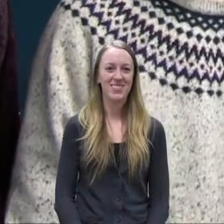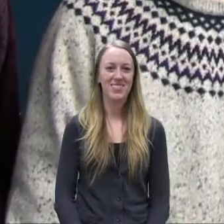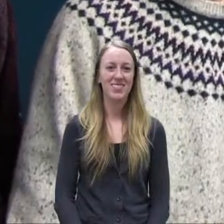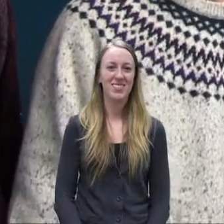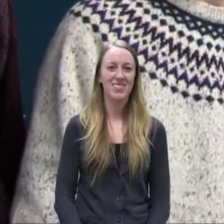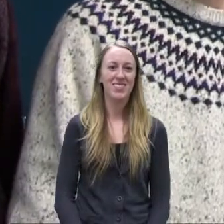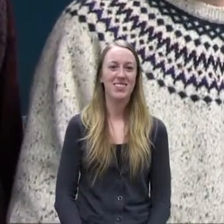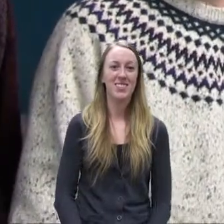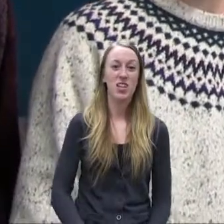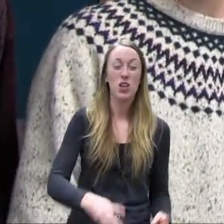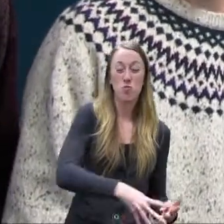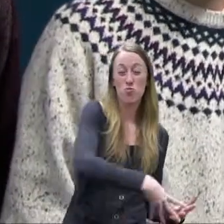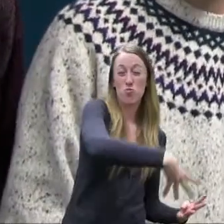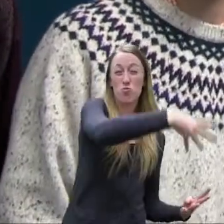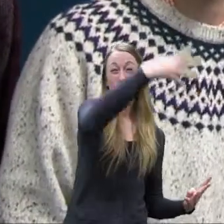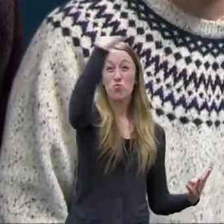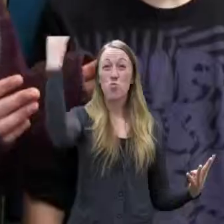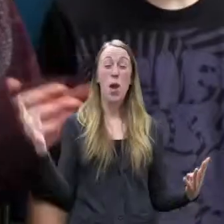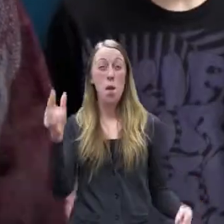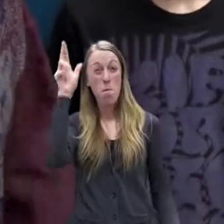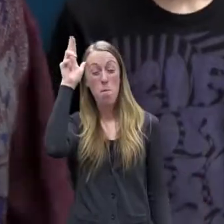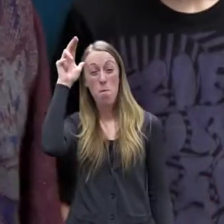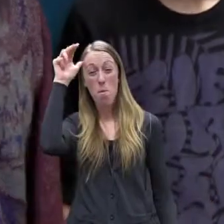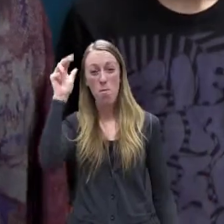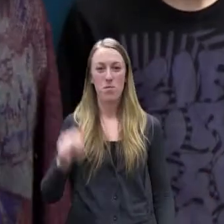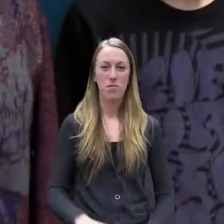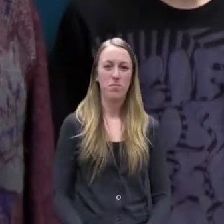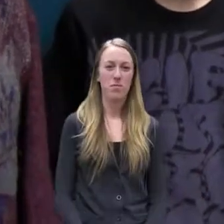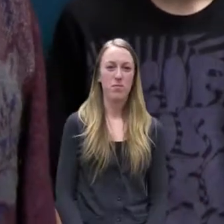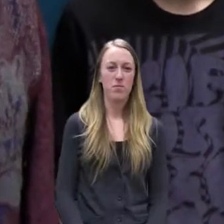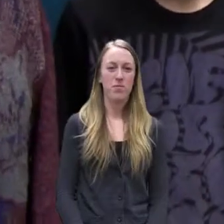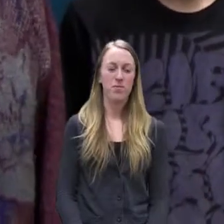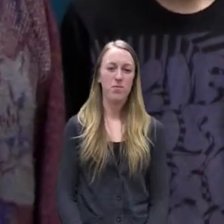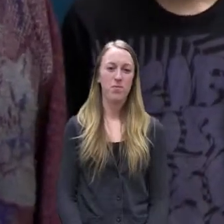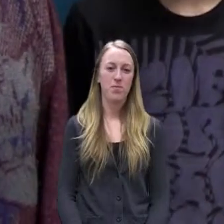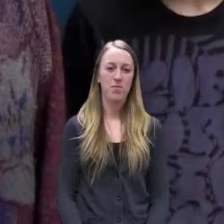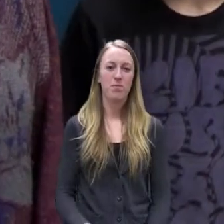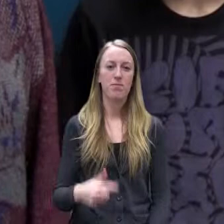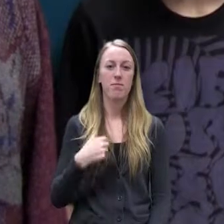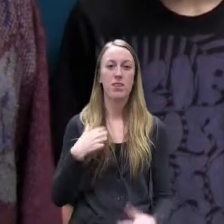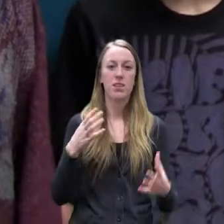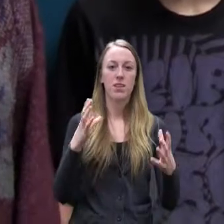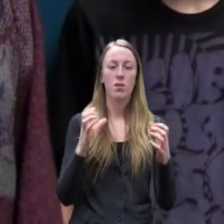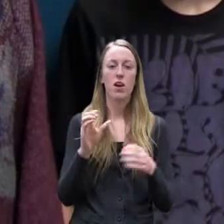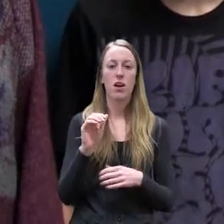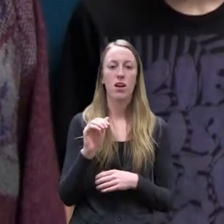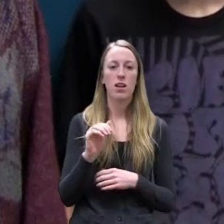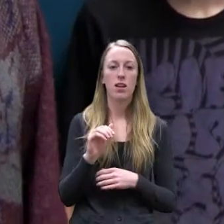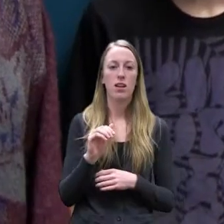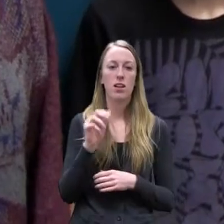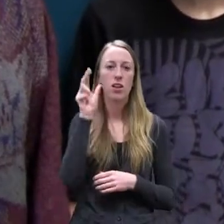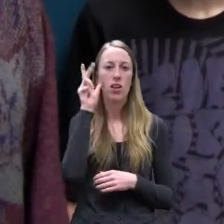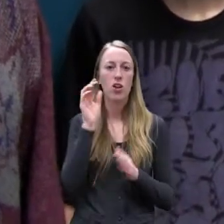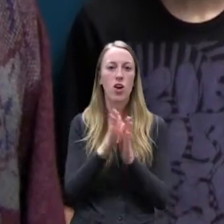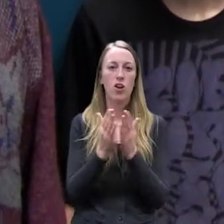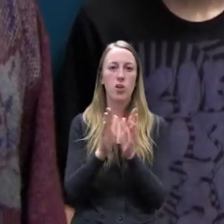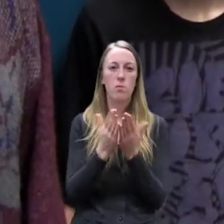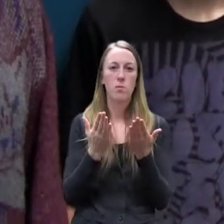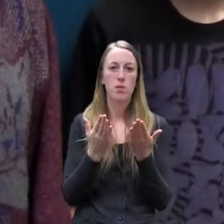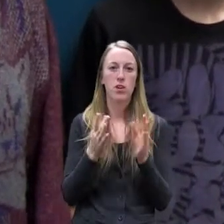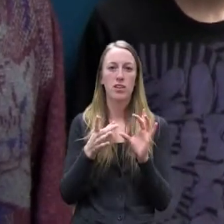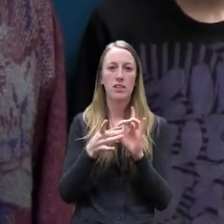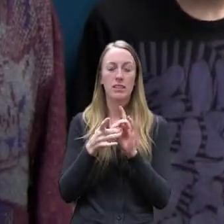A giant rainbow pony. What do you guys want for Christmas? I would like an audiobook on how to master the